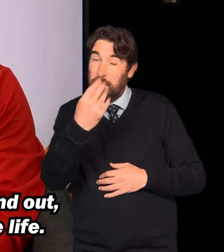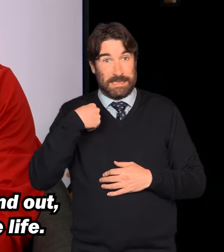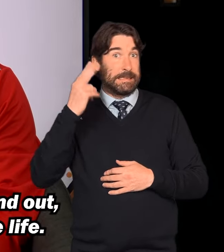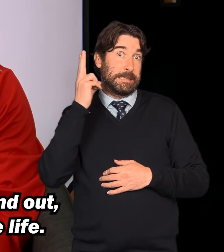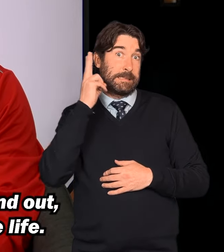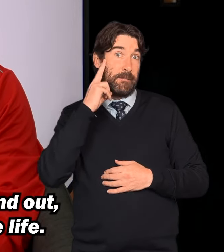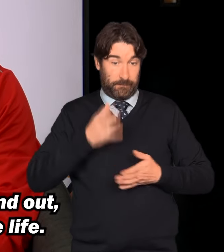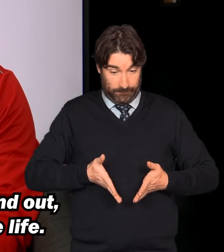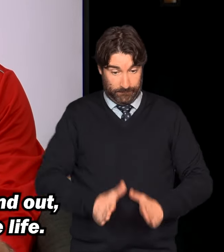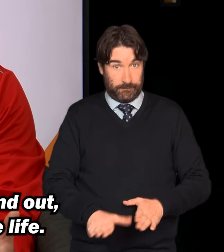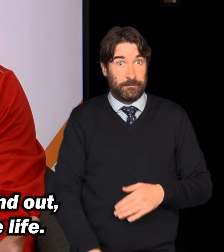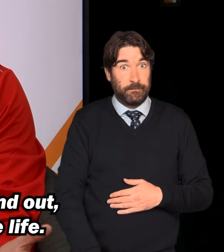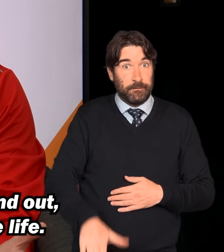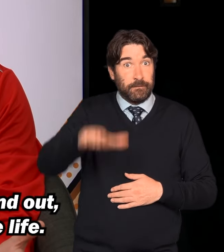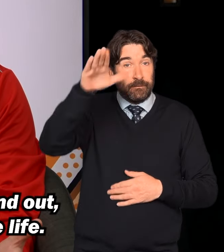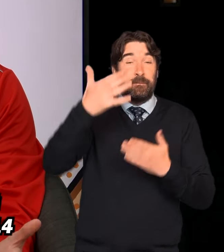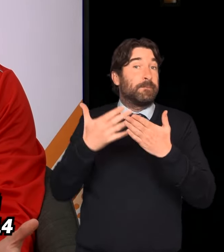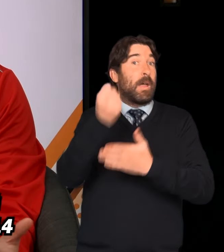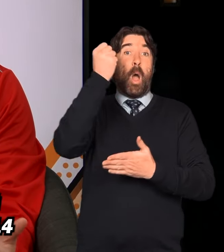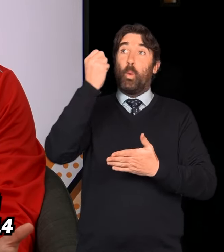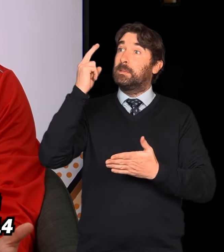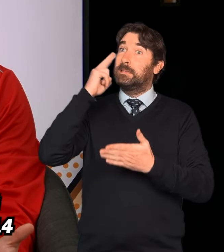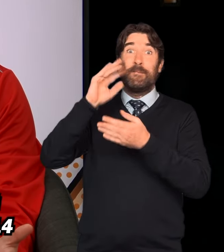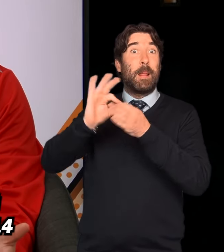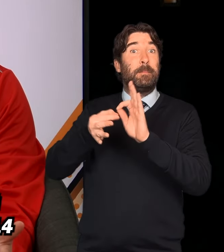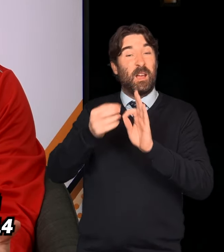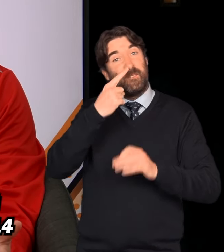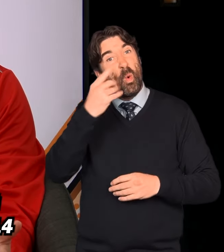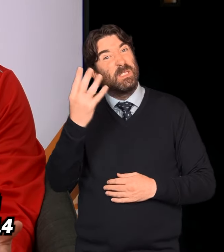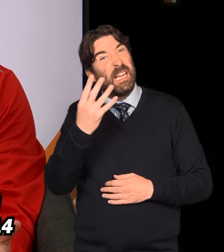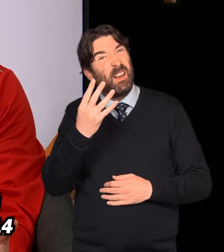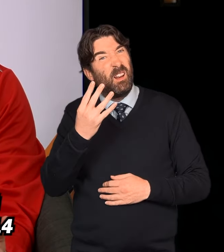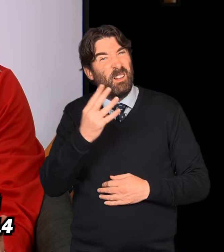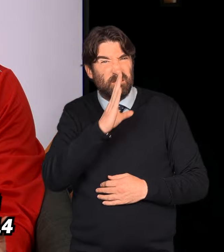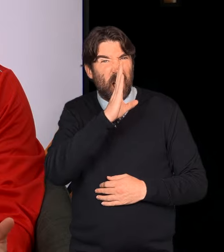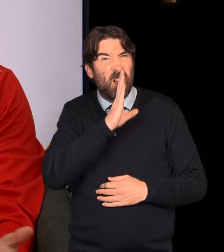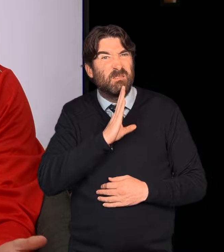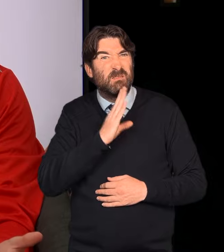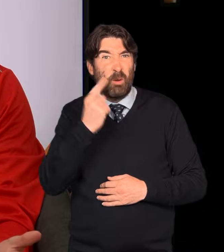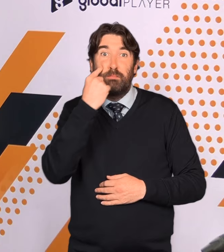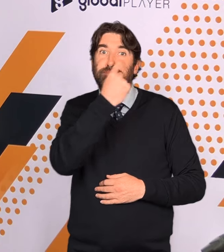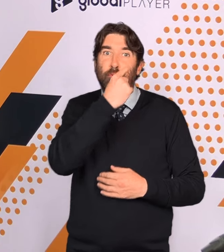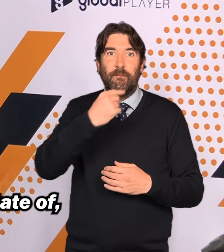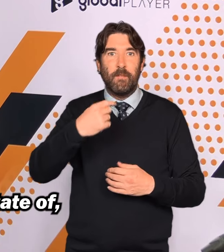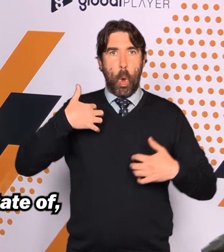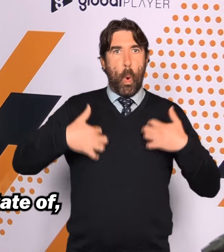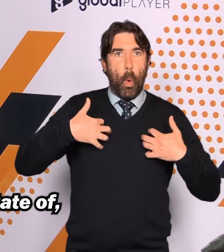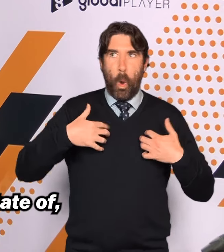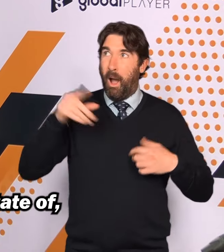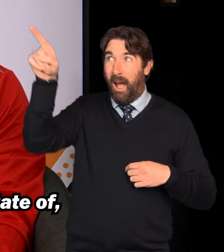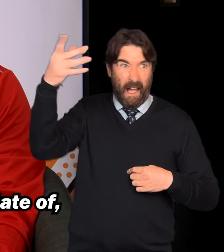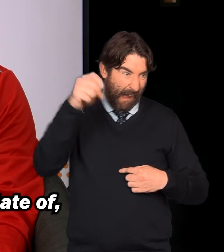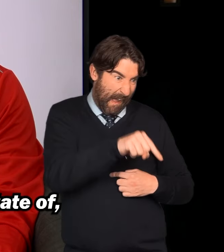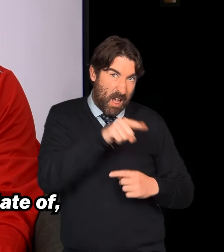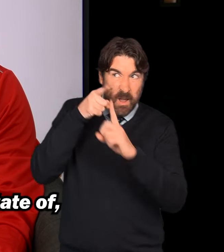14 when I found out, so I've been deaf my whole life, and to me to find out about Deaflympics at 14 is quite sad, really. And I think it just